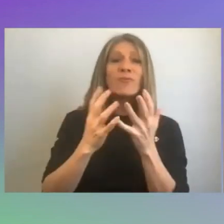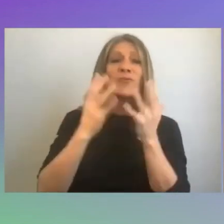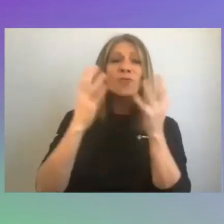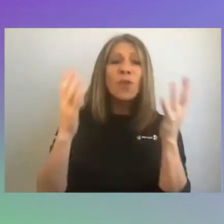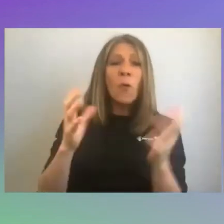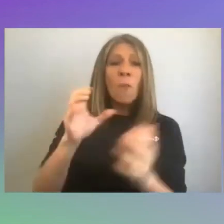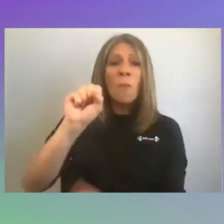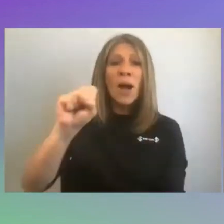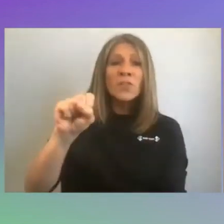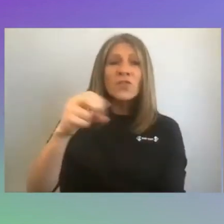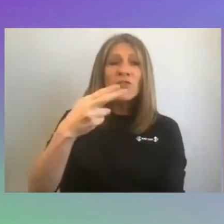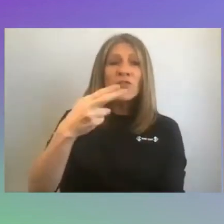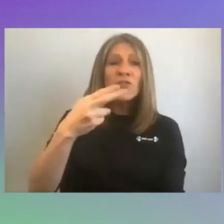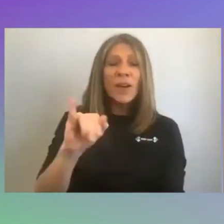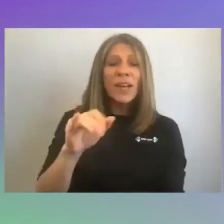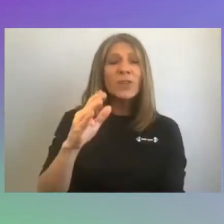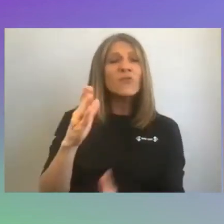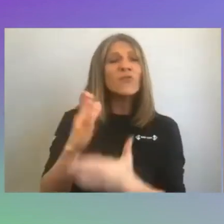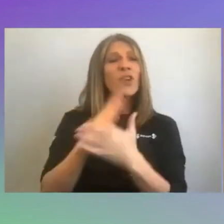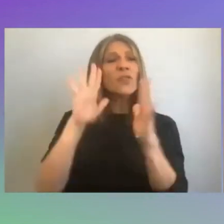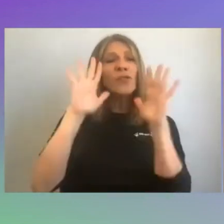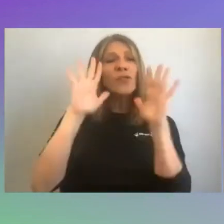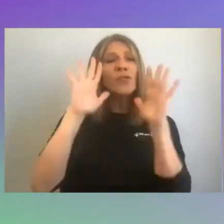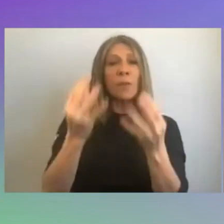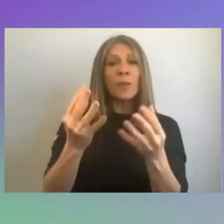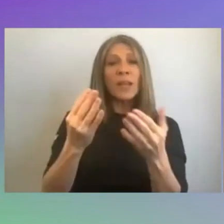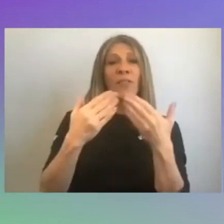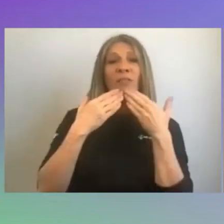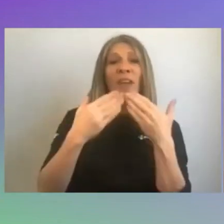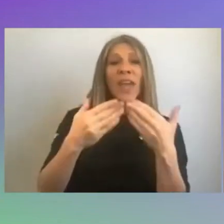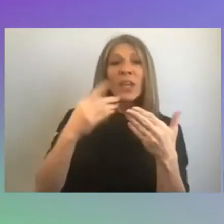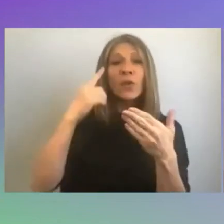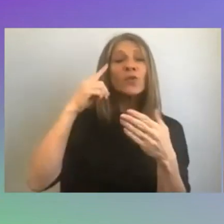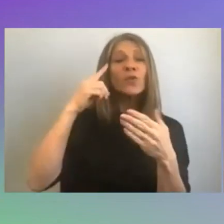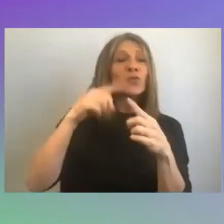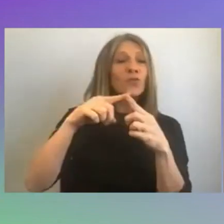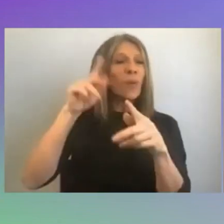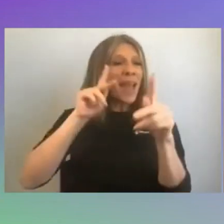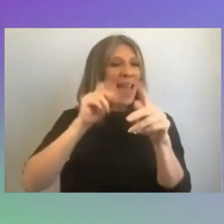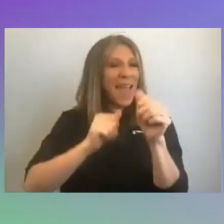Sherry. You shared so much great information, and also a big thank you to our attendees. We're so glad you were here with us.